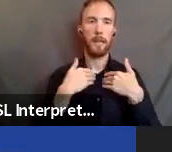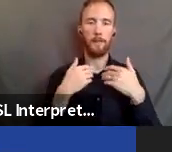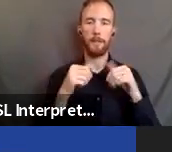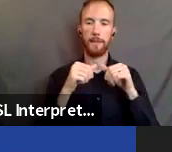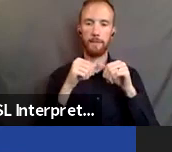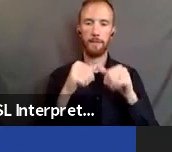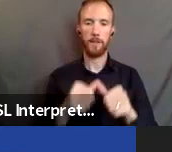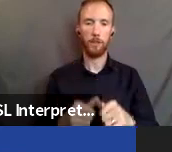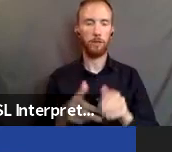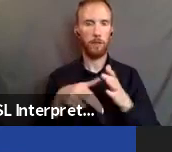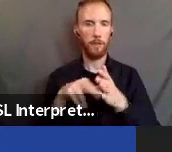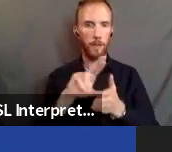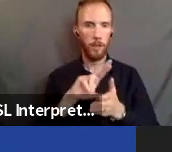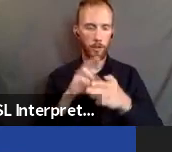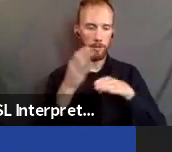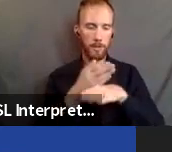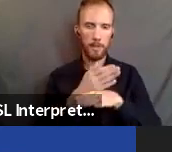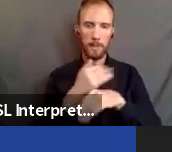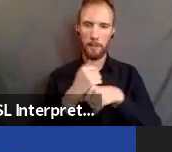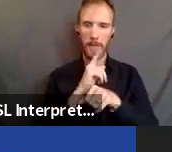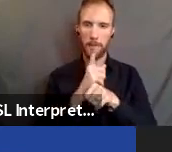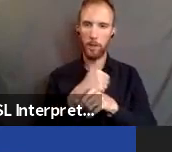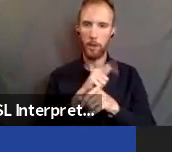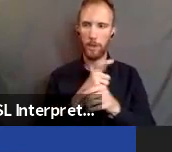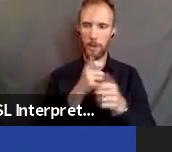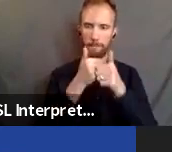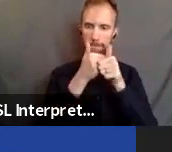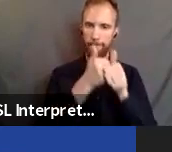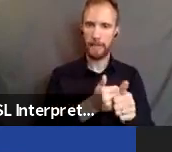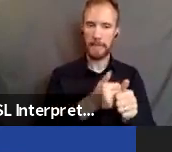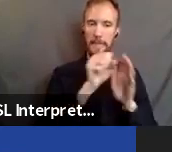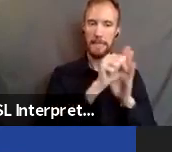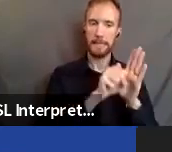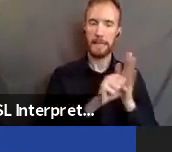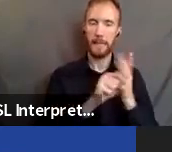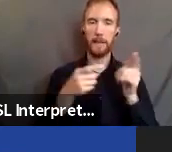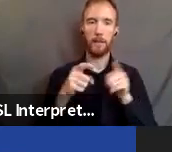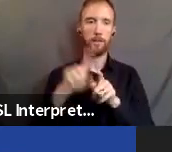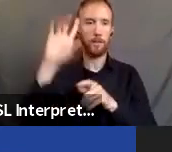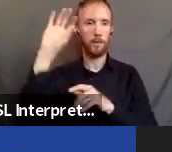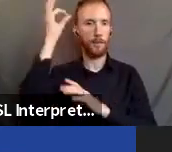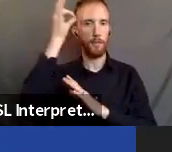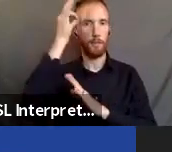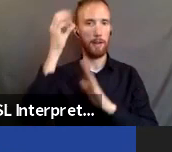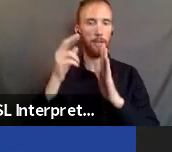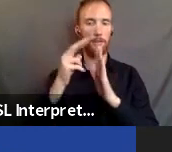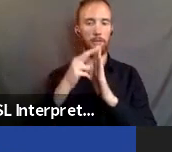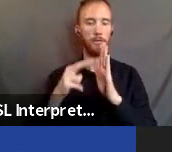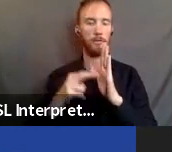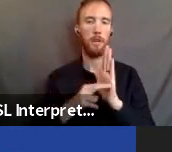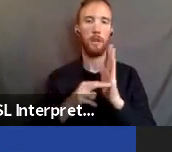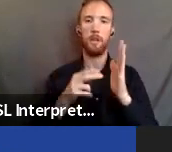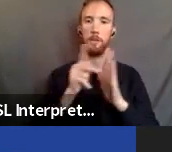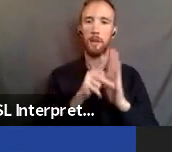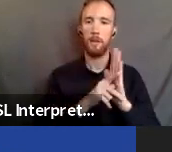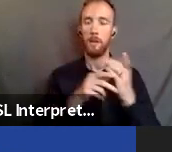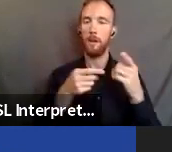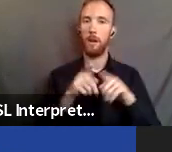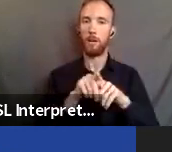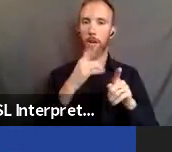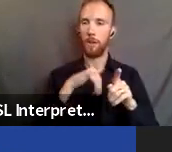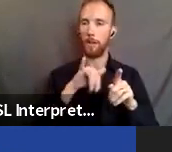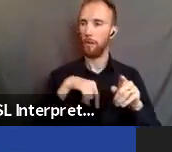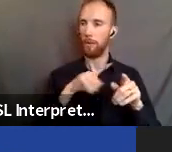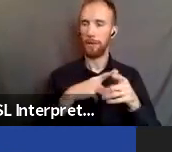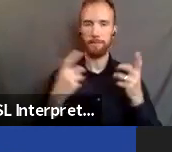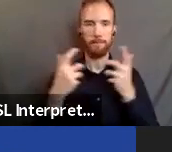policies to ensure that we're compliant with both state and federal statutes and that were aligned with our district's mission and